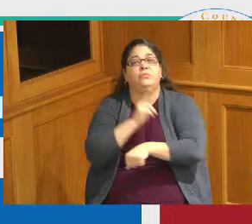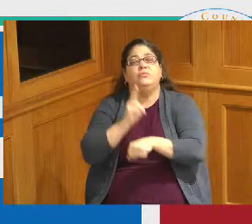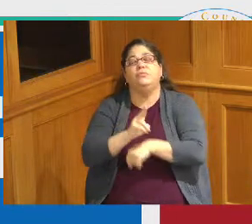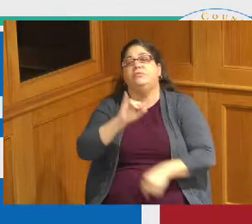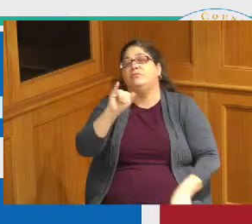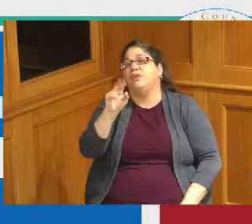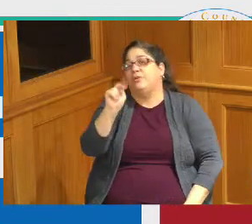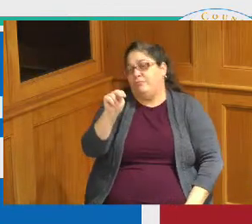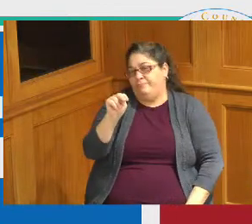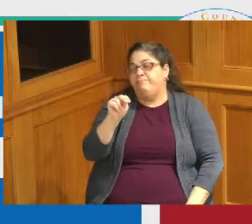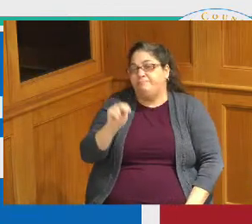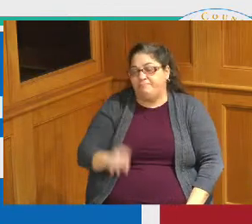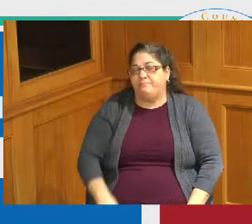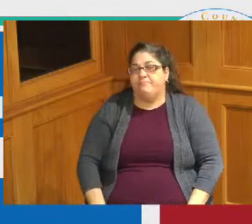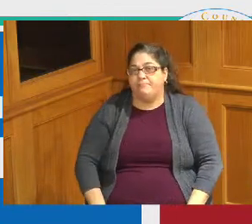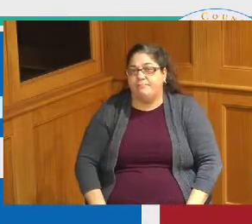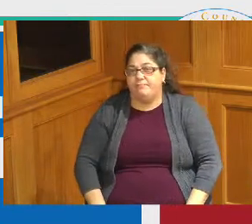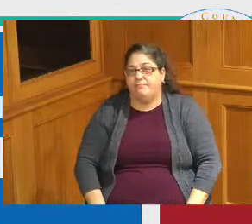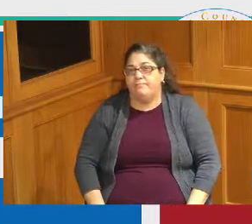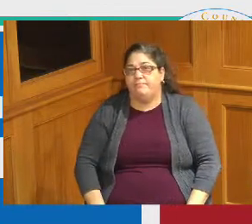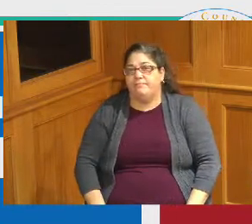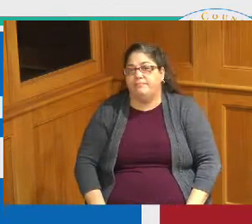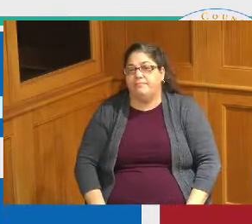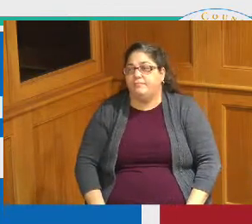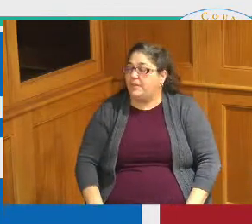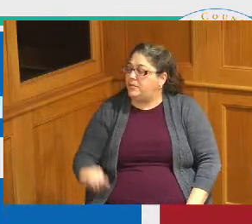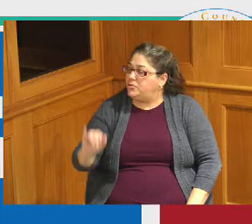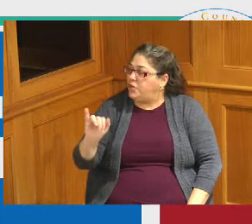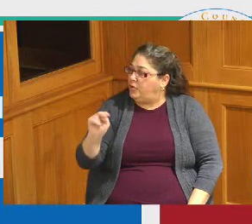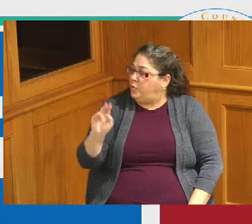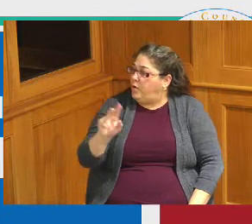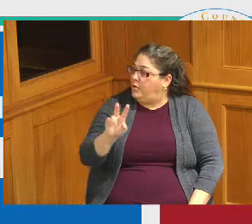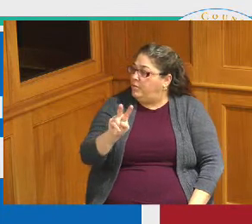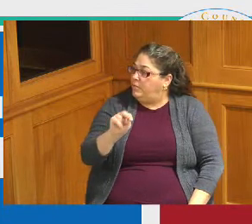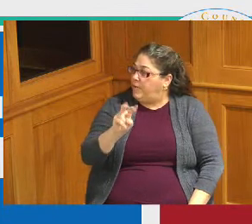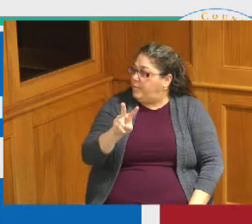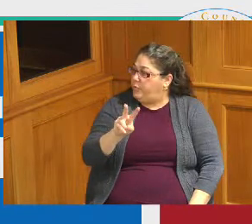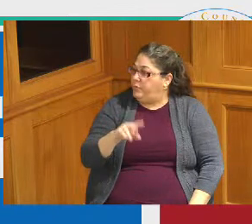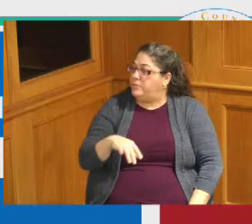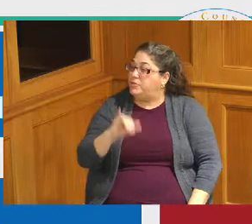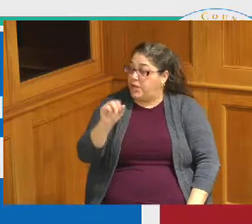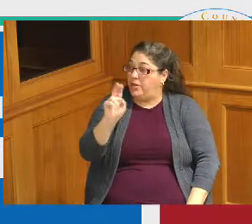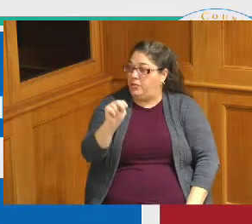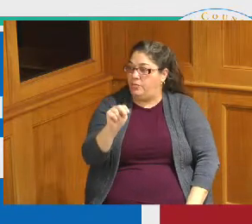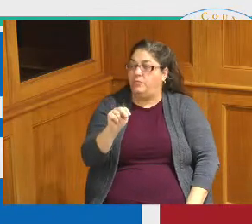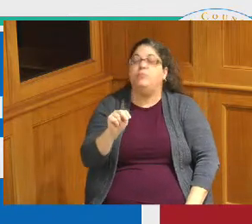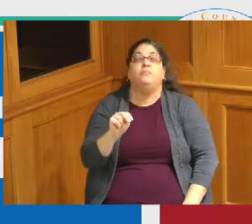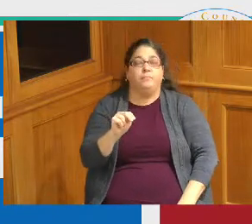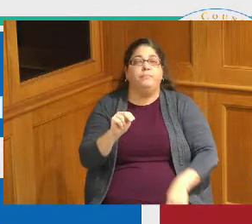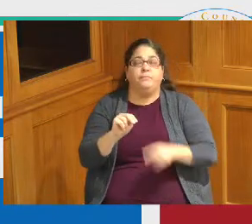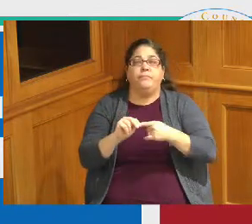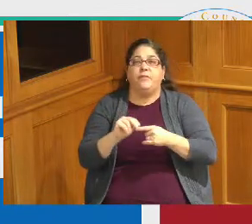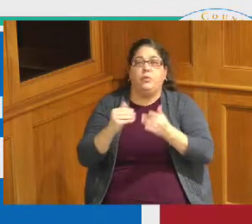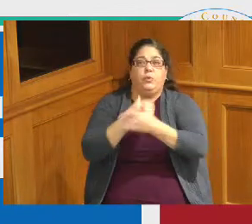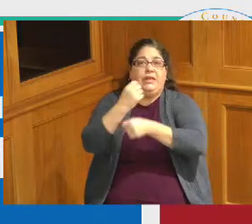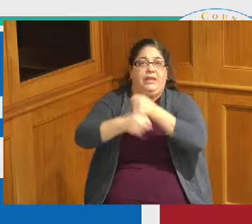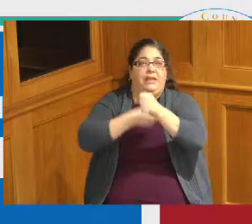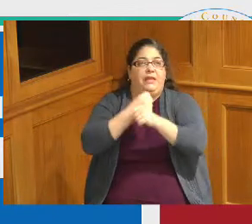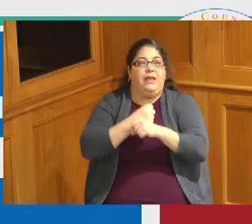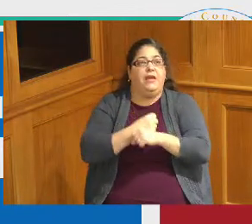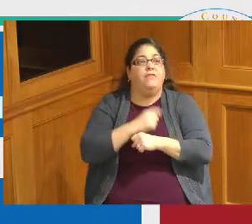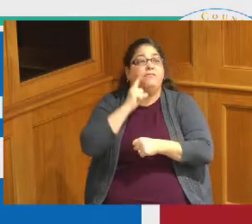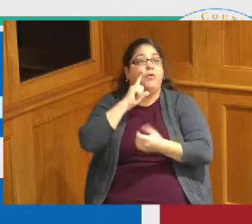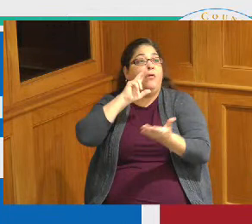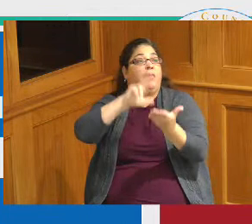done is we've done about, I think Jill told me we did 50 staff trainings on staff contract